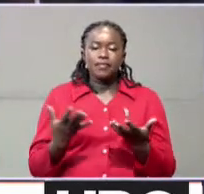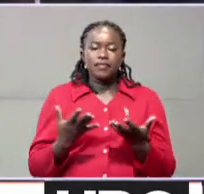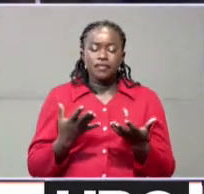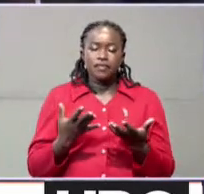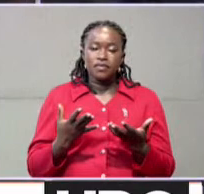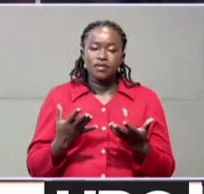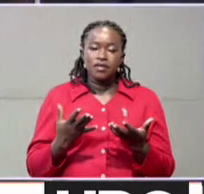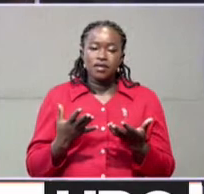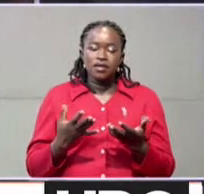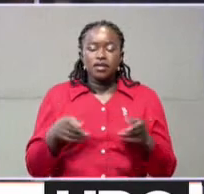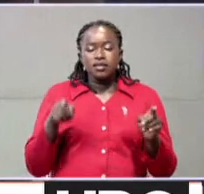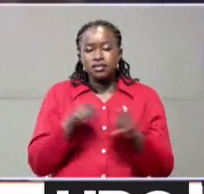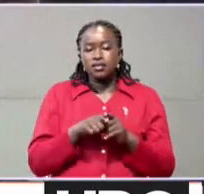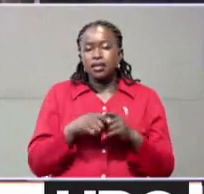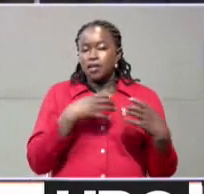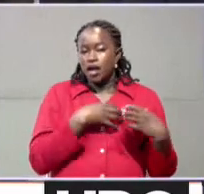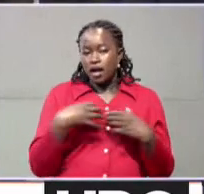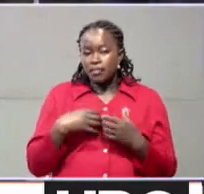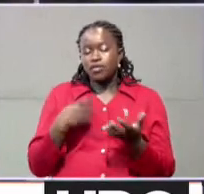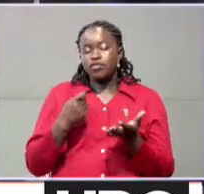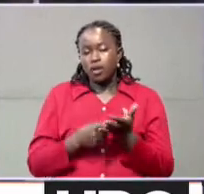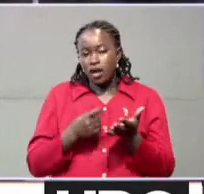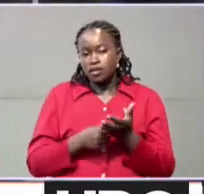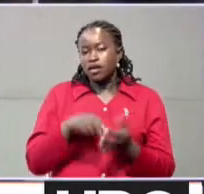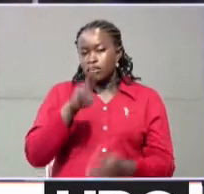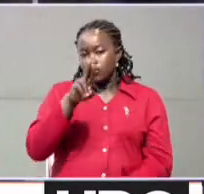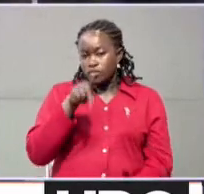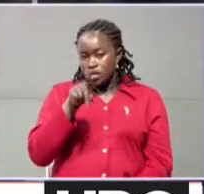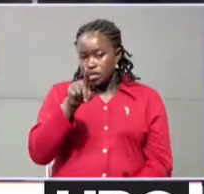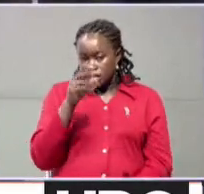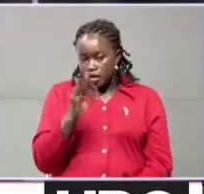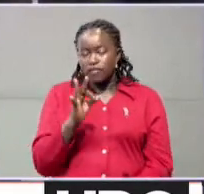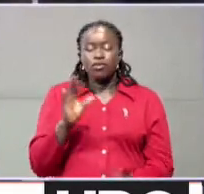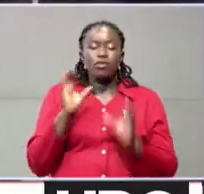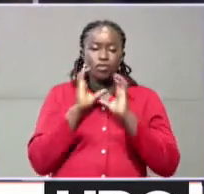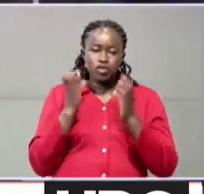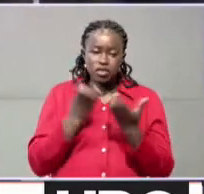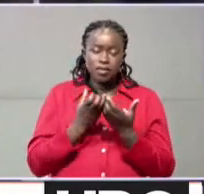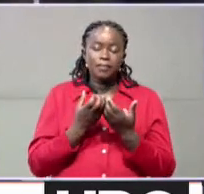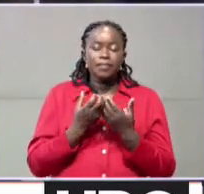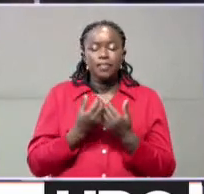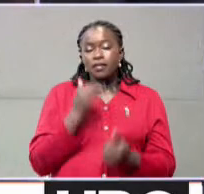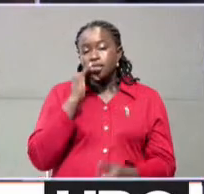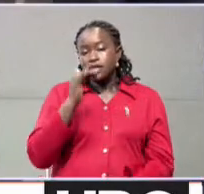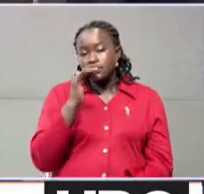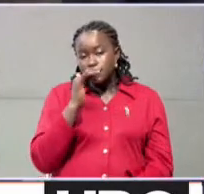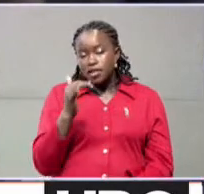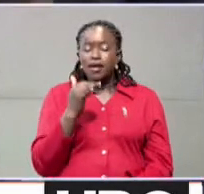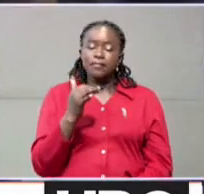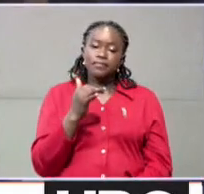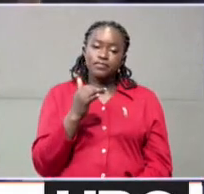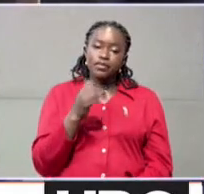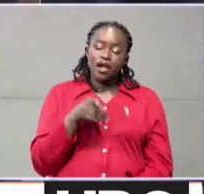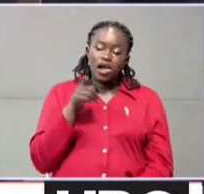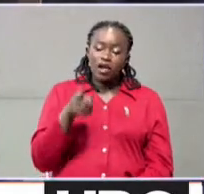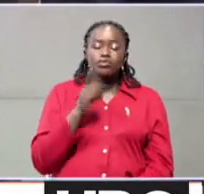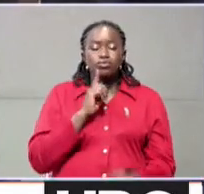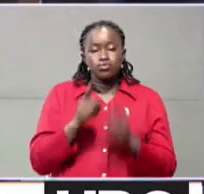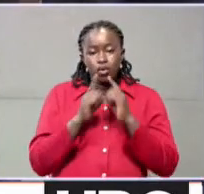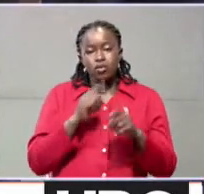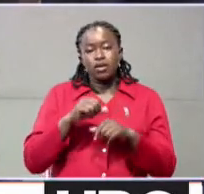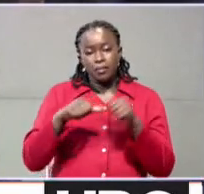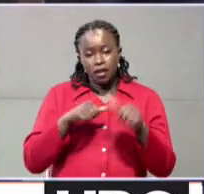in the updf community mr speaker sir you have talked about two